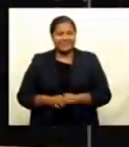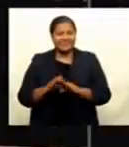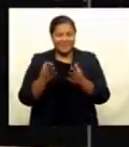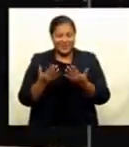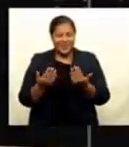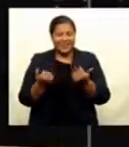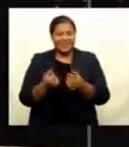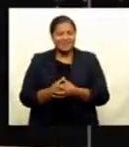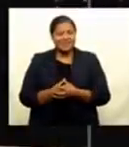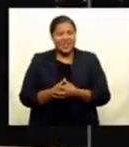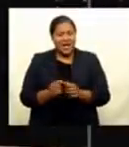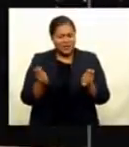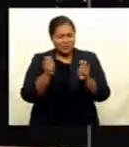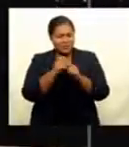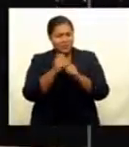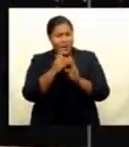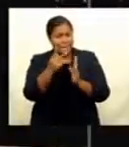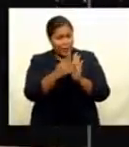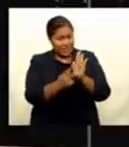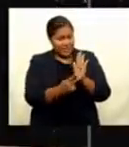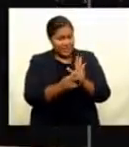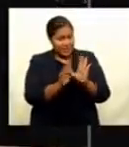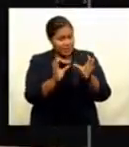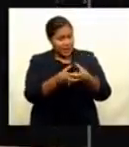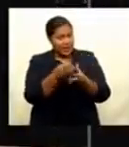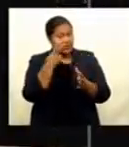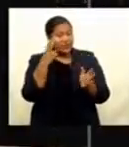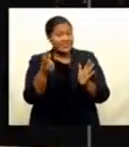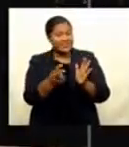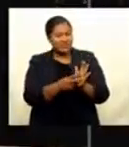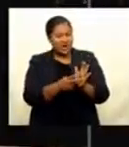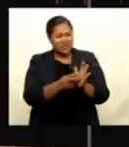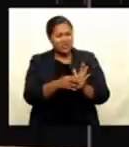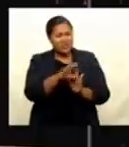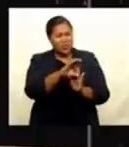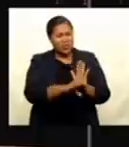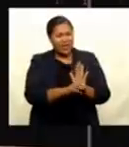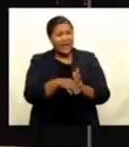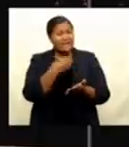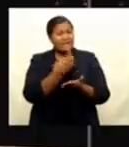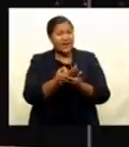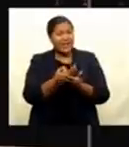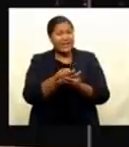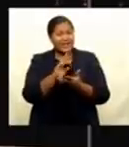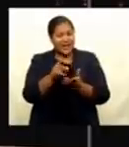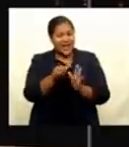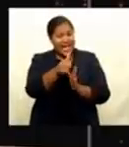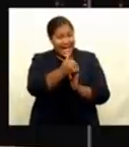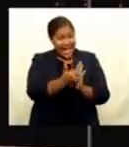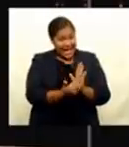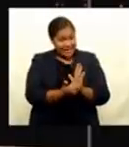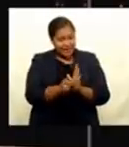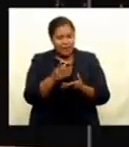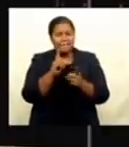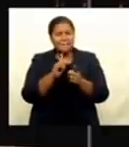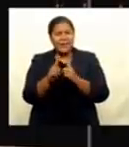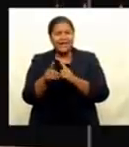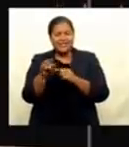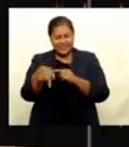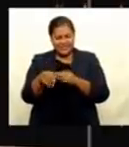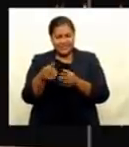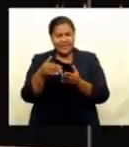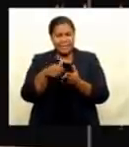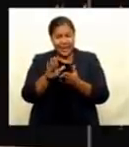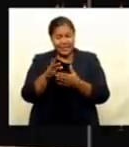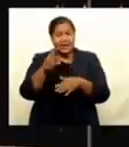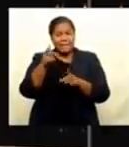Welcome back. Amendments to the Political Parties Registration, Conduct, Funding and Disclosures Act were passed in Parliament today. The